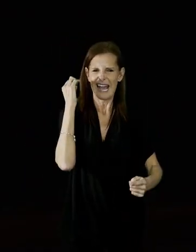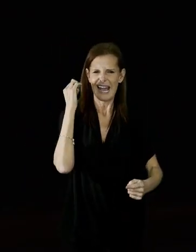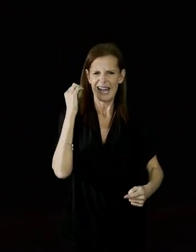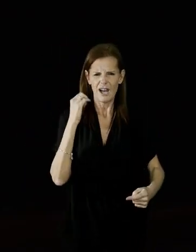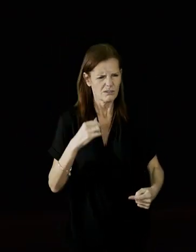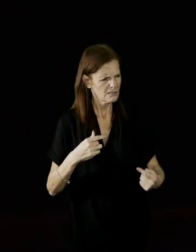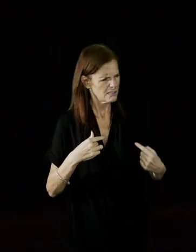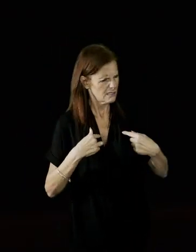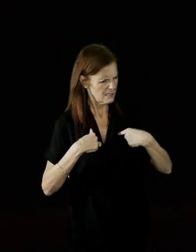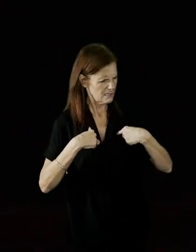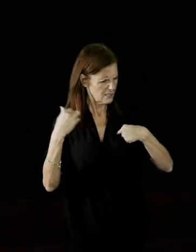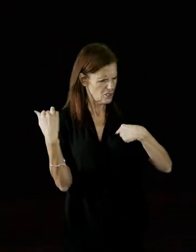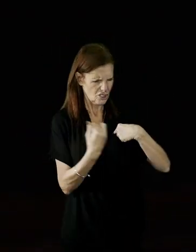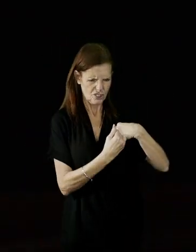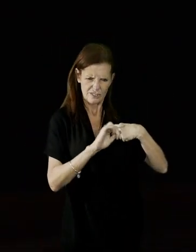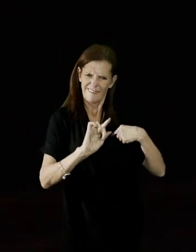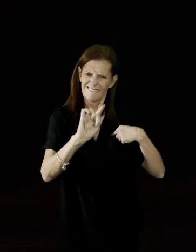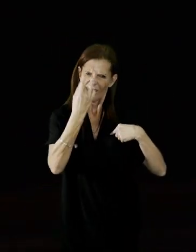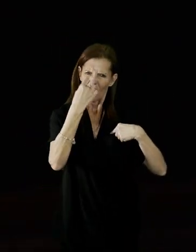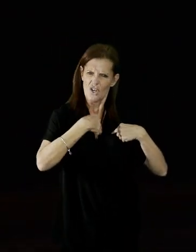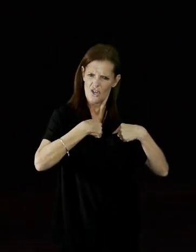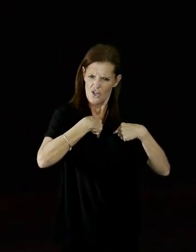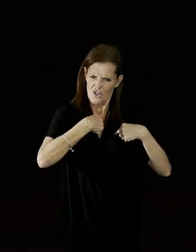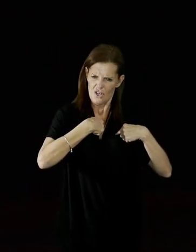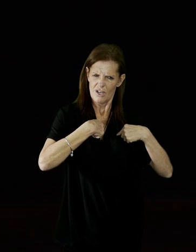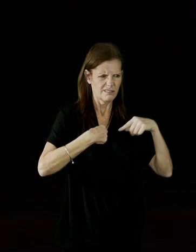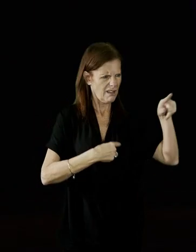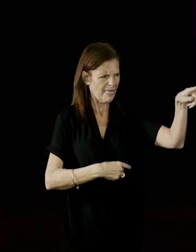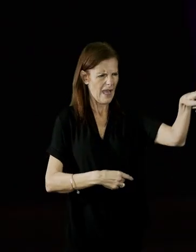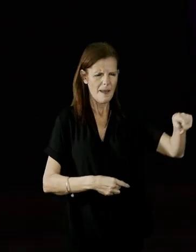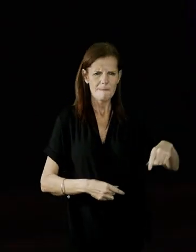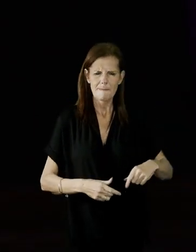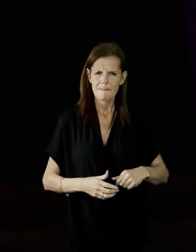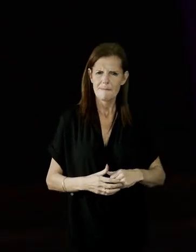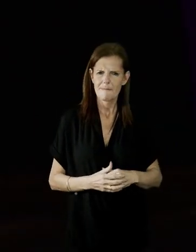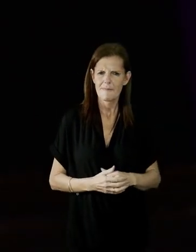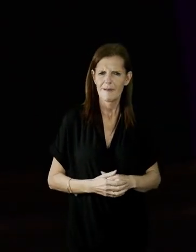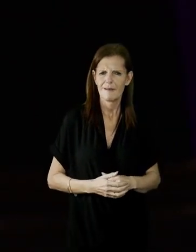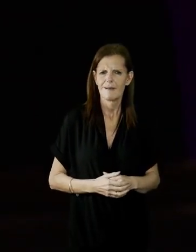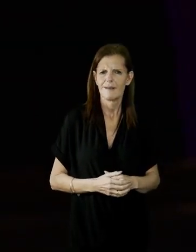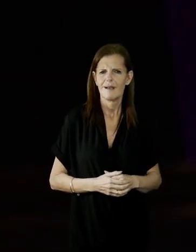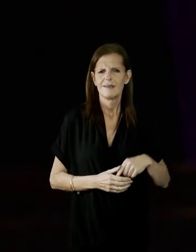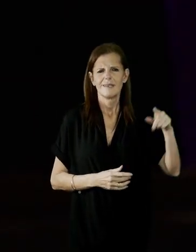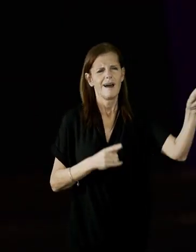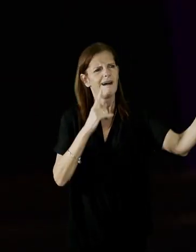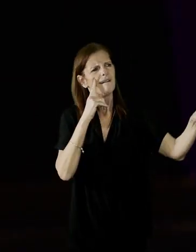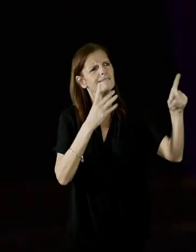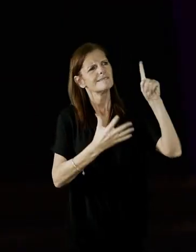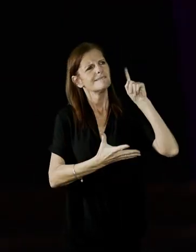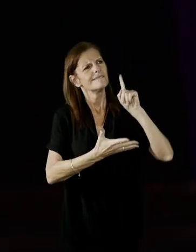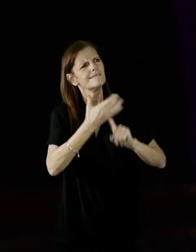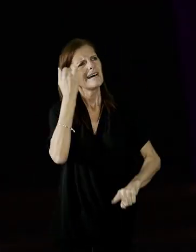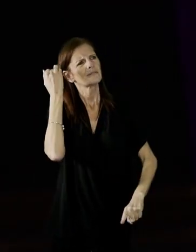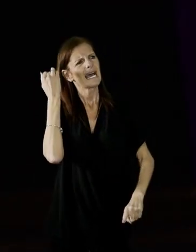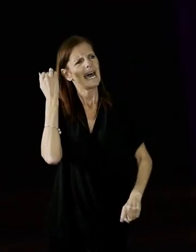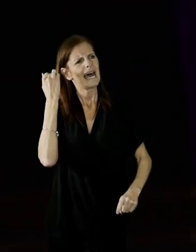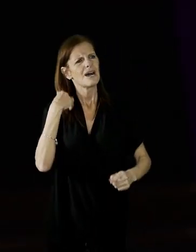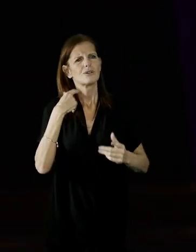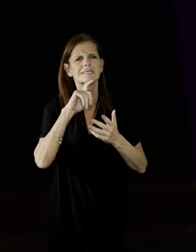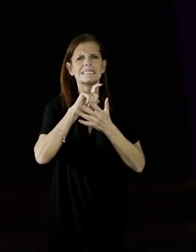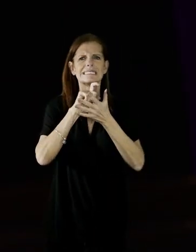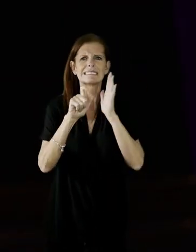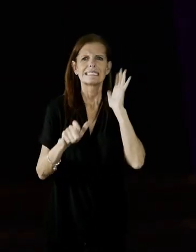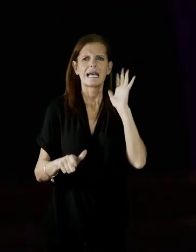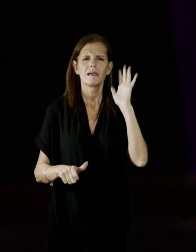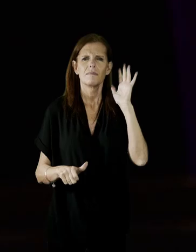that conversation. So they found out that I was disabled when I was 2 years